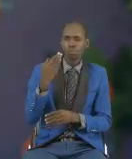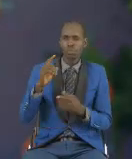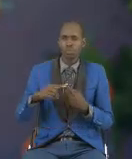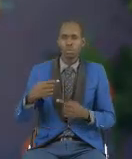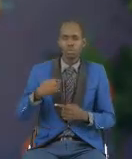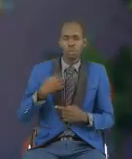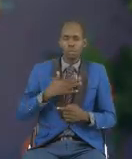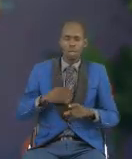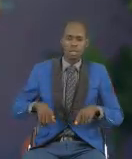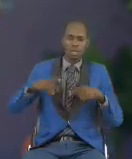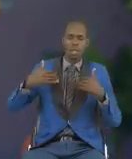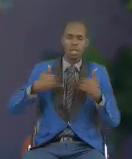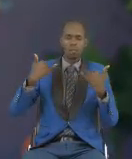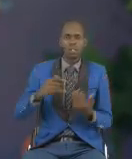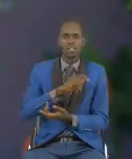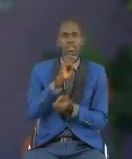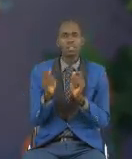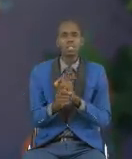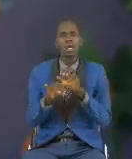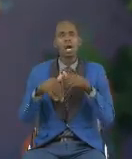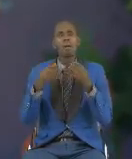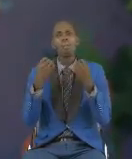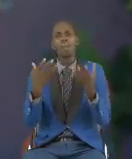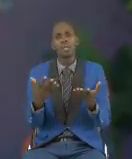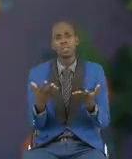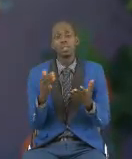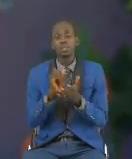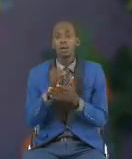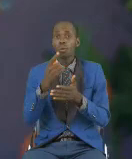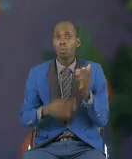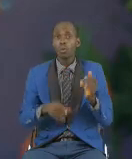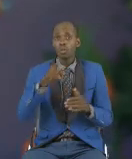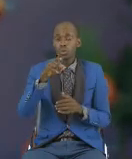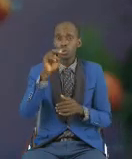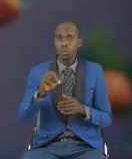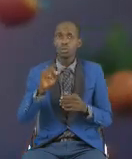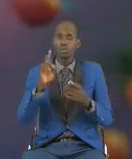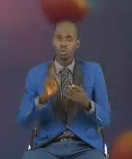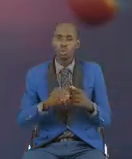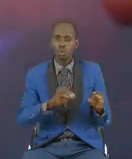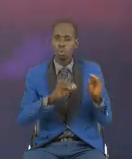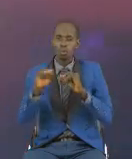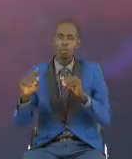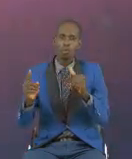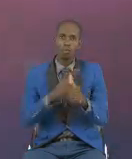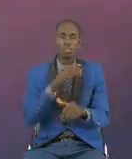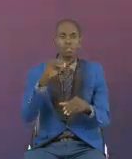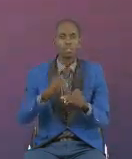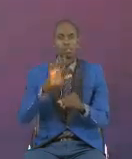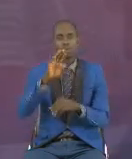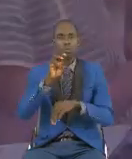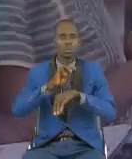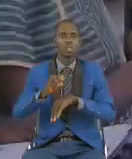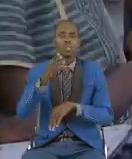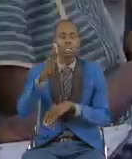lives have now turned around. That's what we need to aim for in ministry. There will be conversions through your